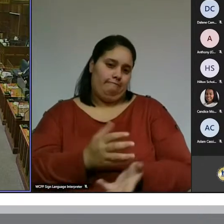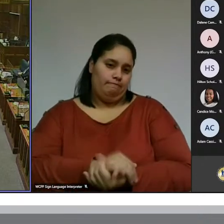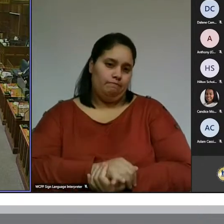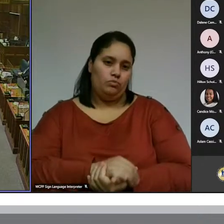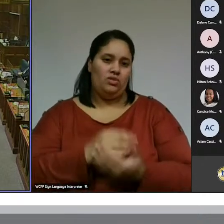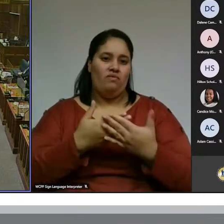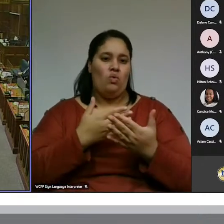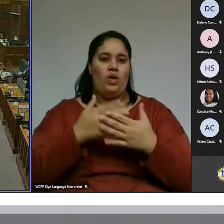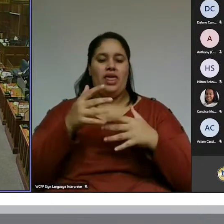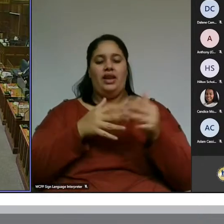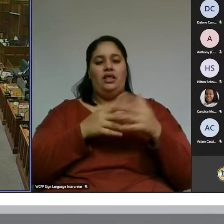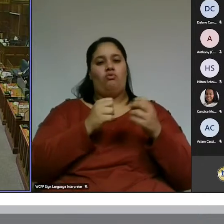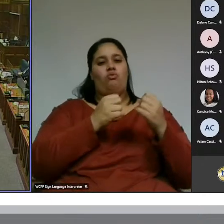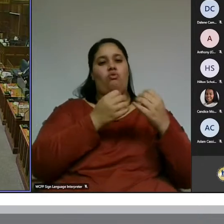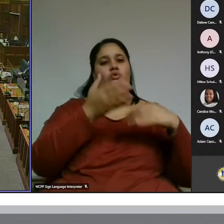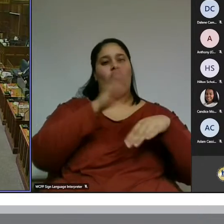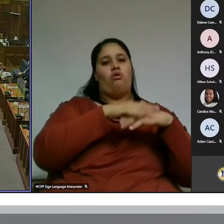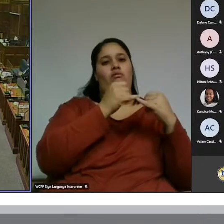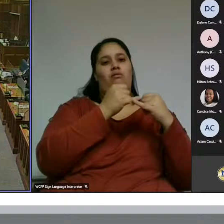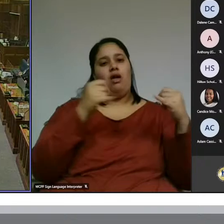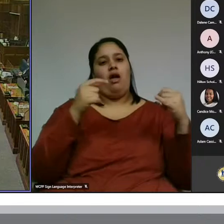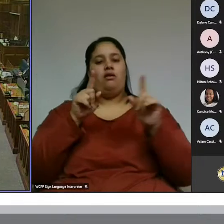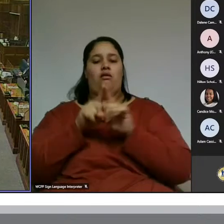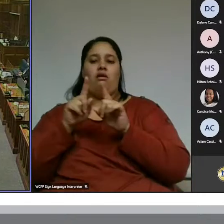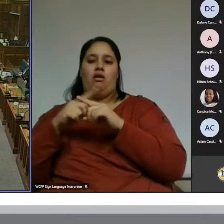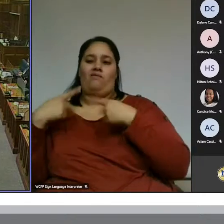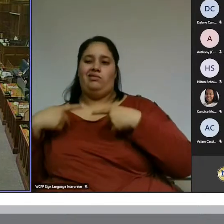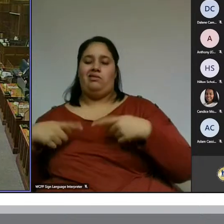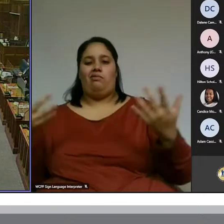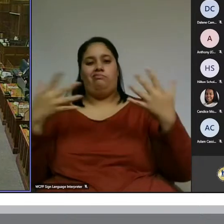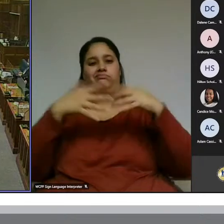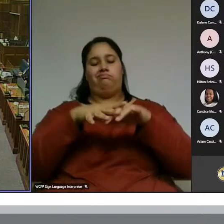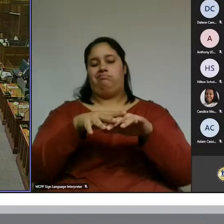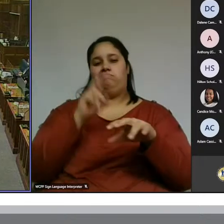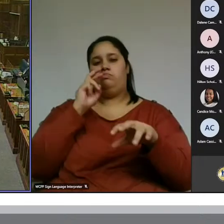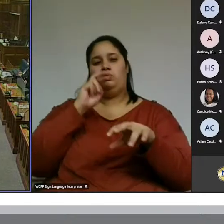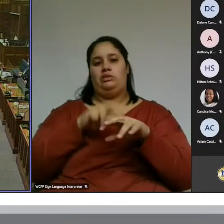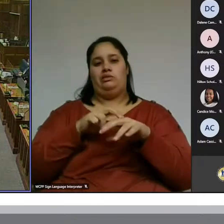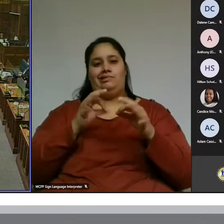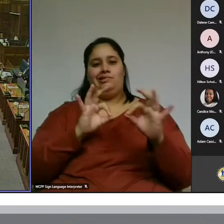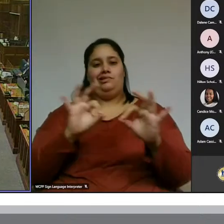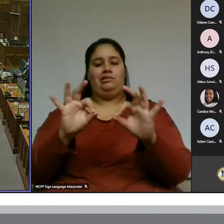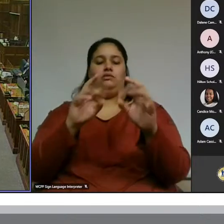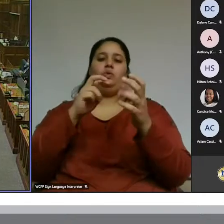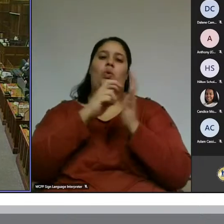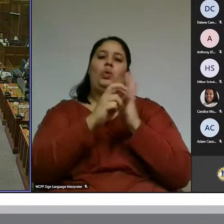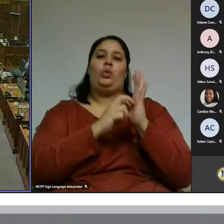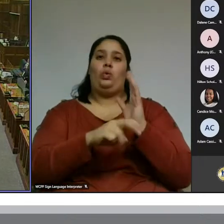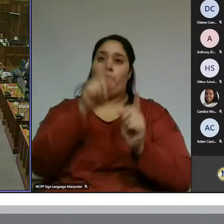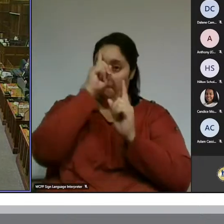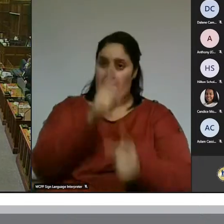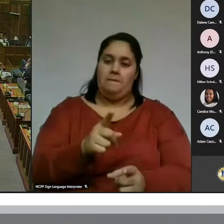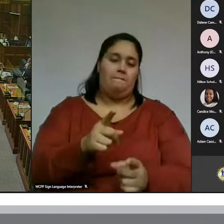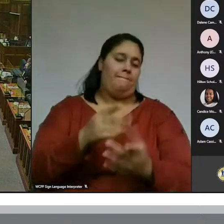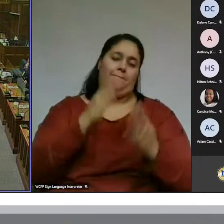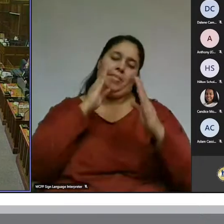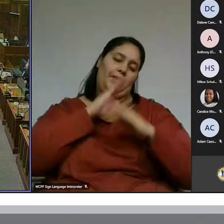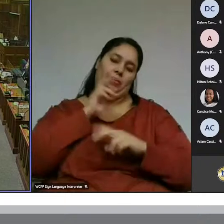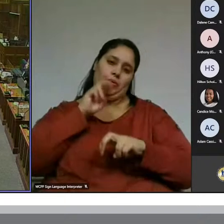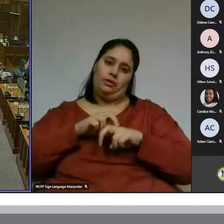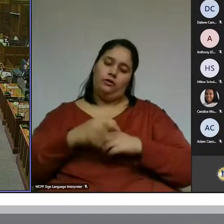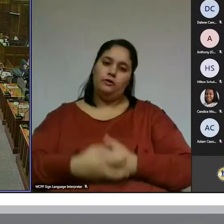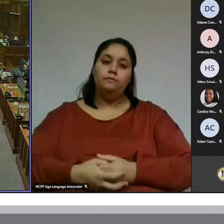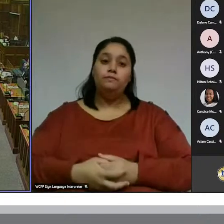hybrid or virtual meetings to enforce this particular directive.